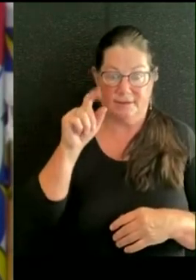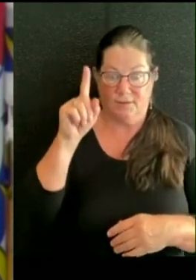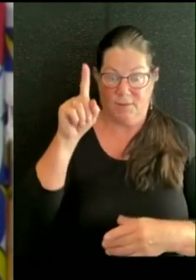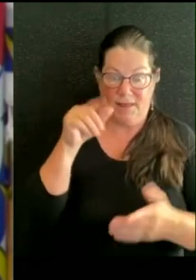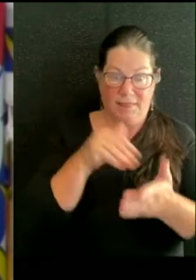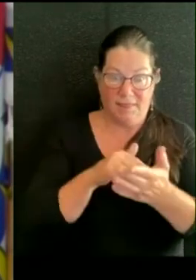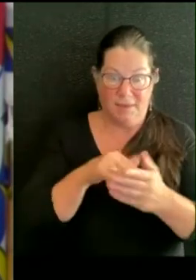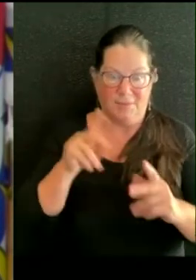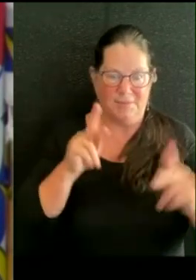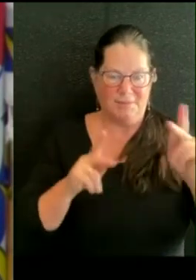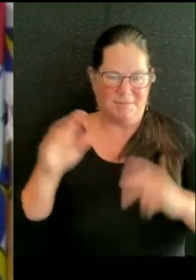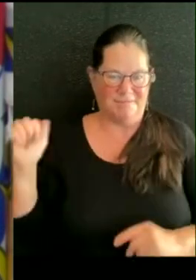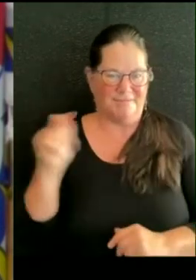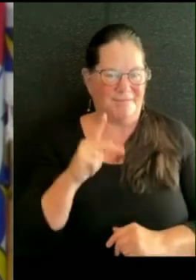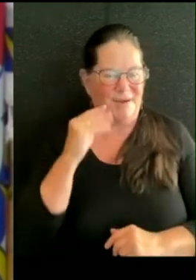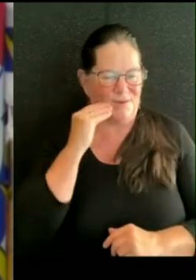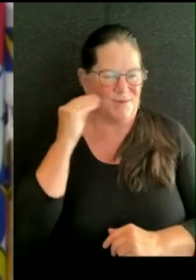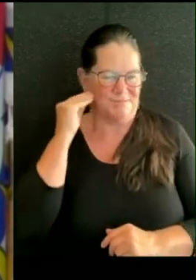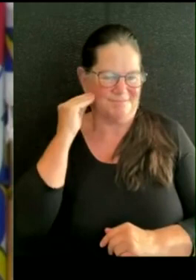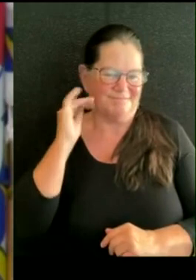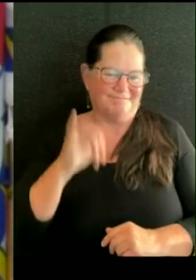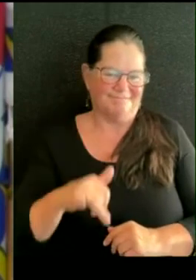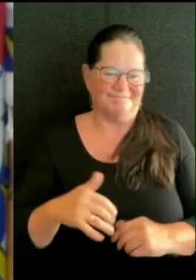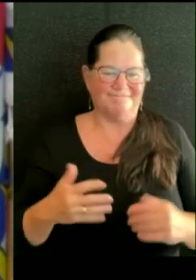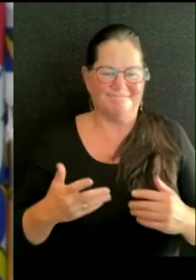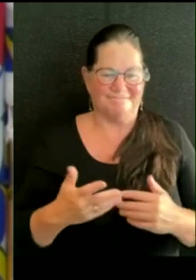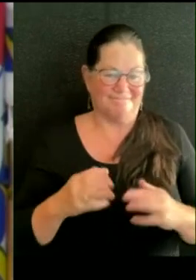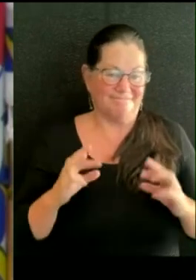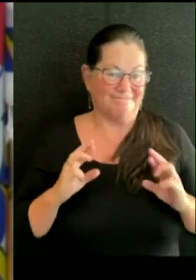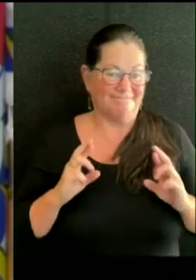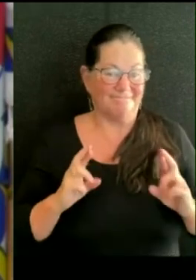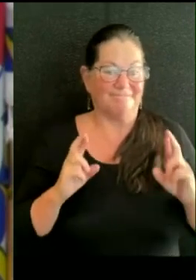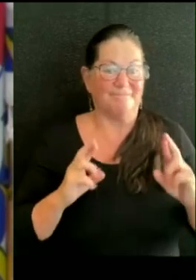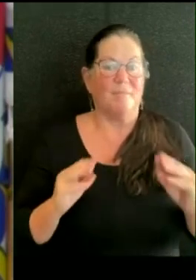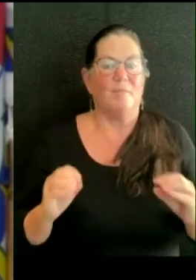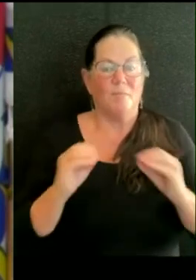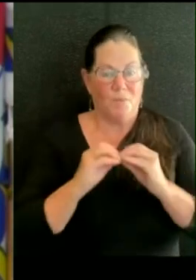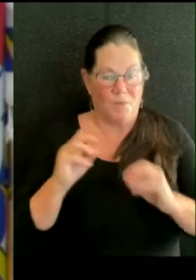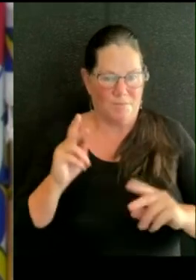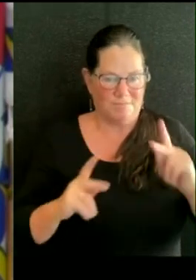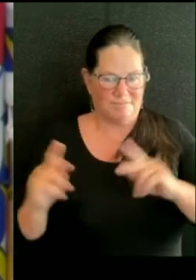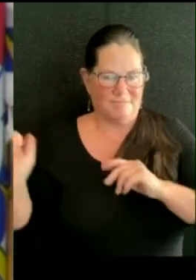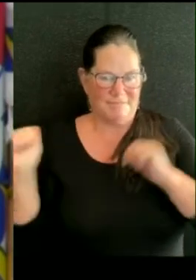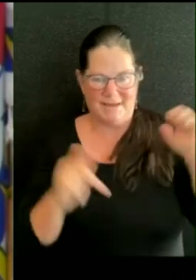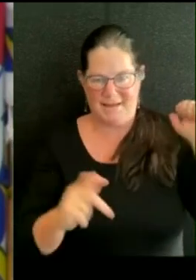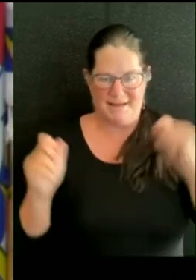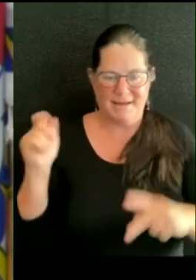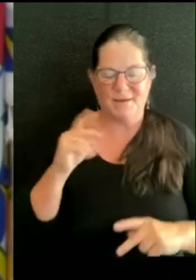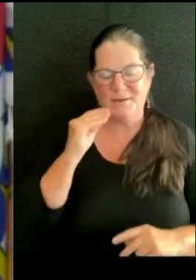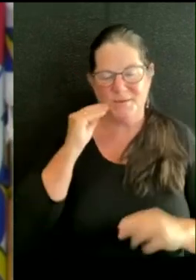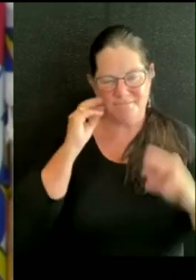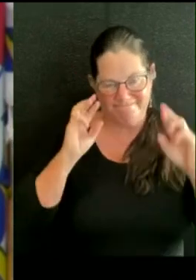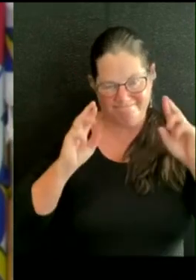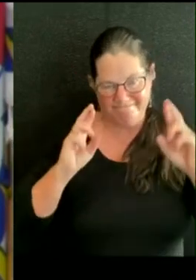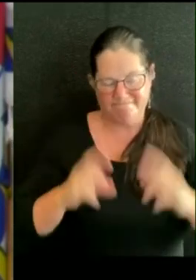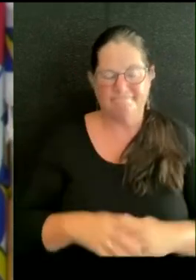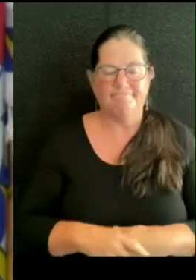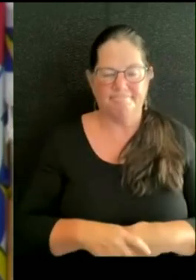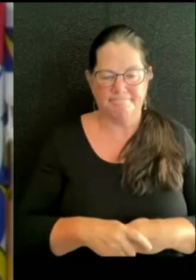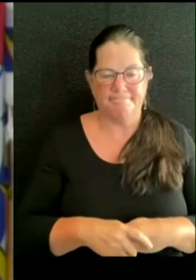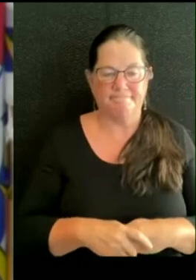today I'm hopeful that even more will do so. There is still a lot of fire behind our